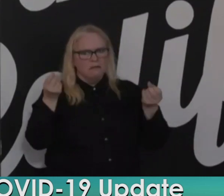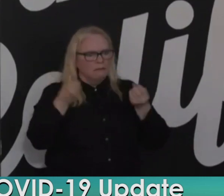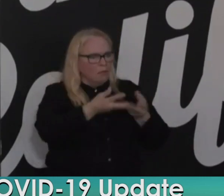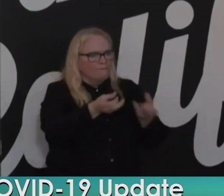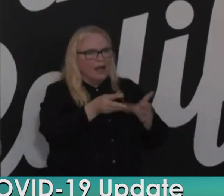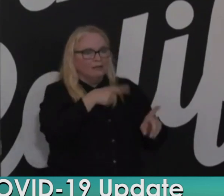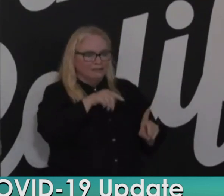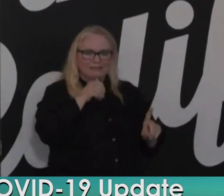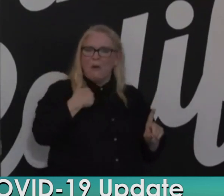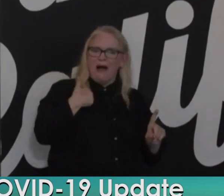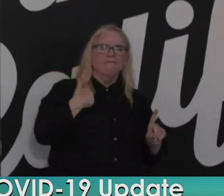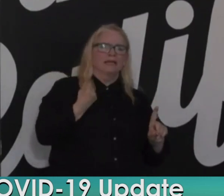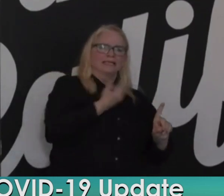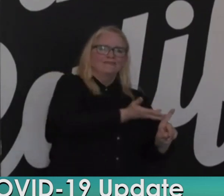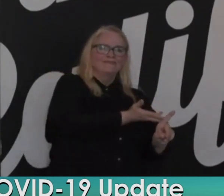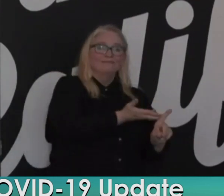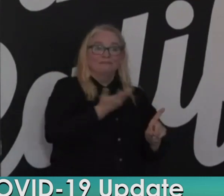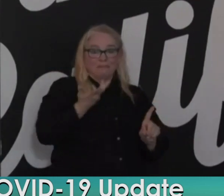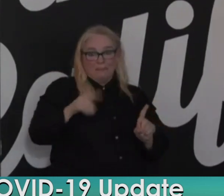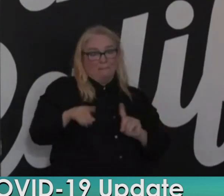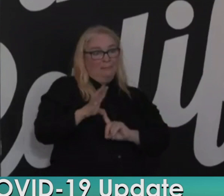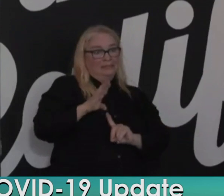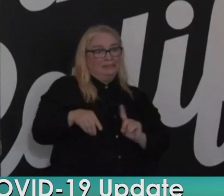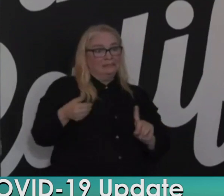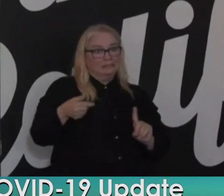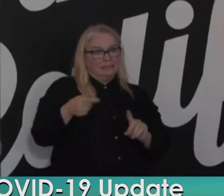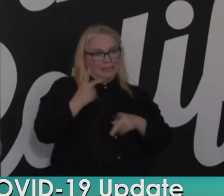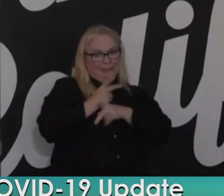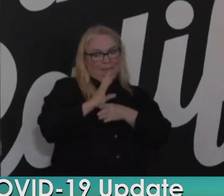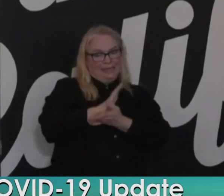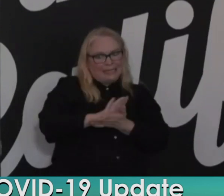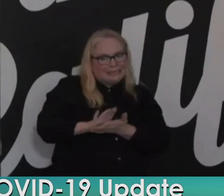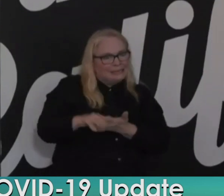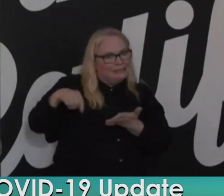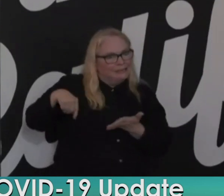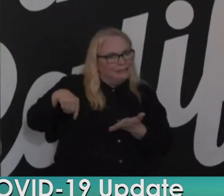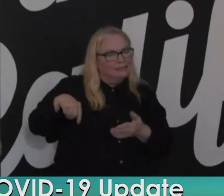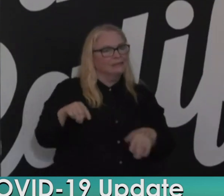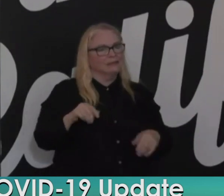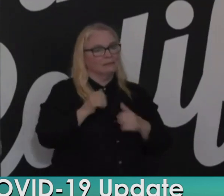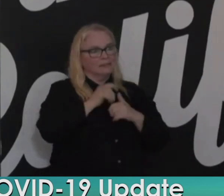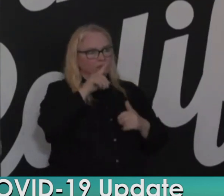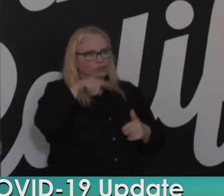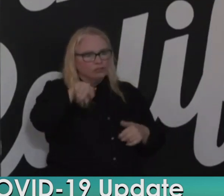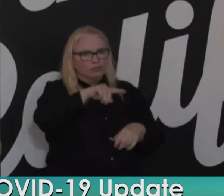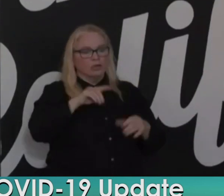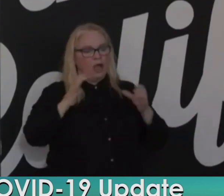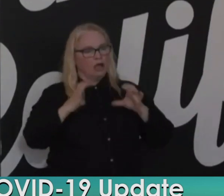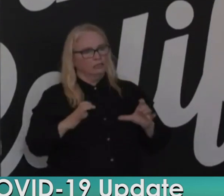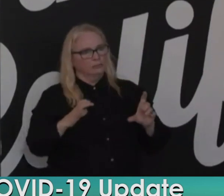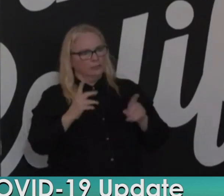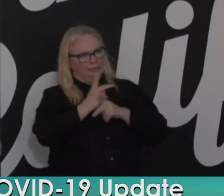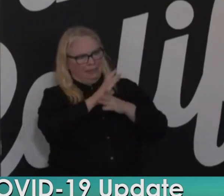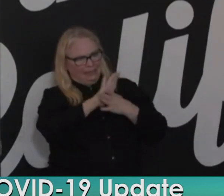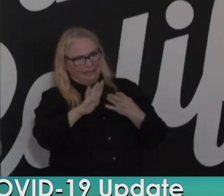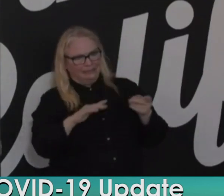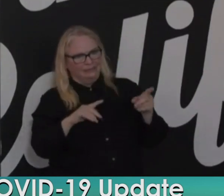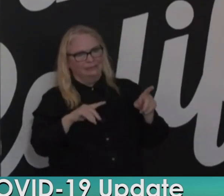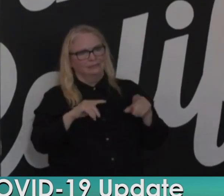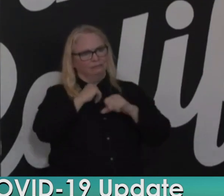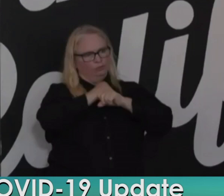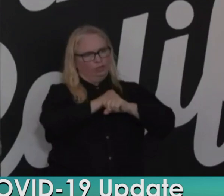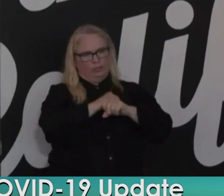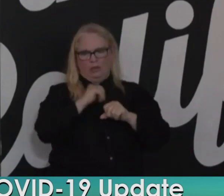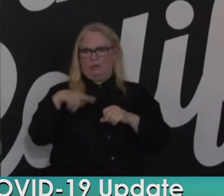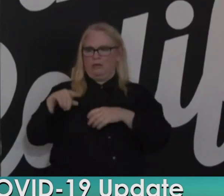keep these retail establishments sanitized, and to make sure customers, again, and employees are safe. We're very pleased